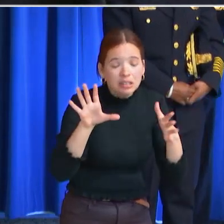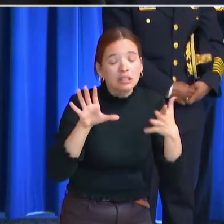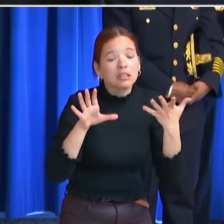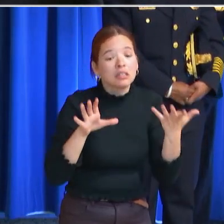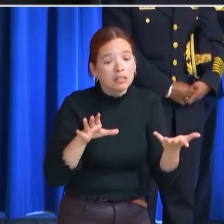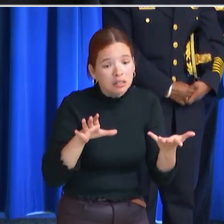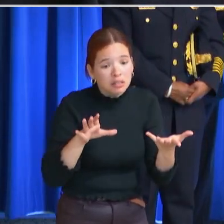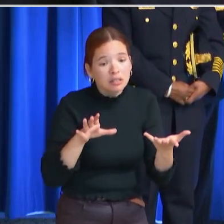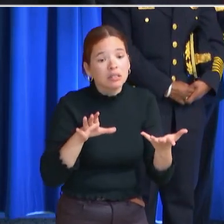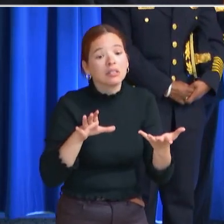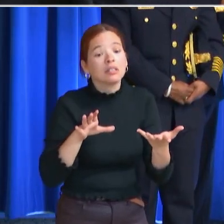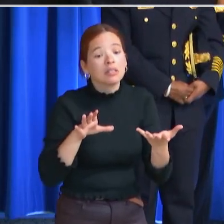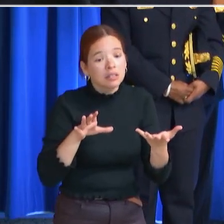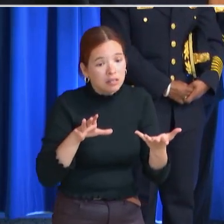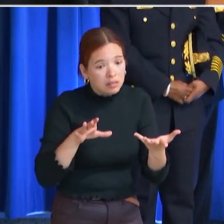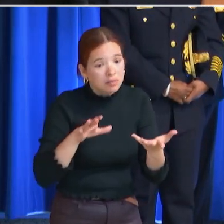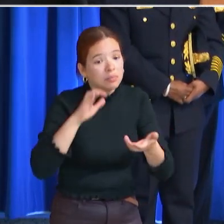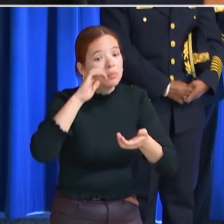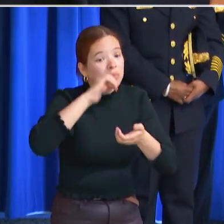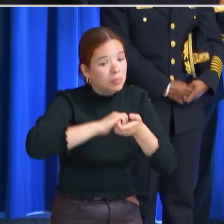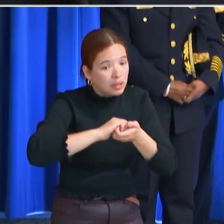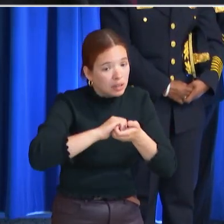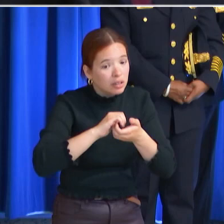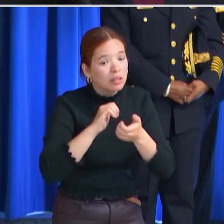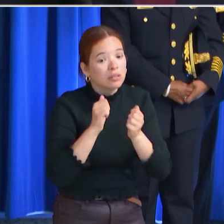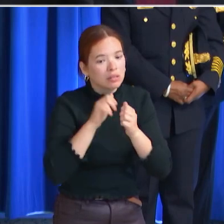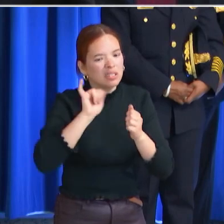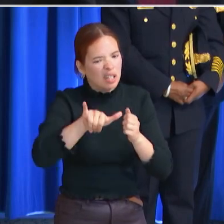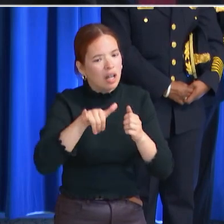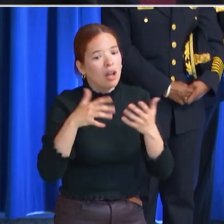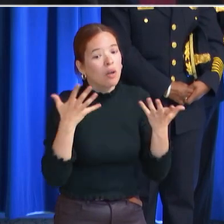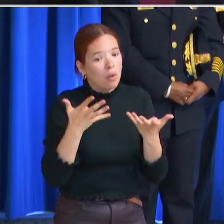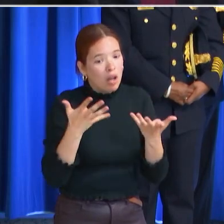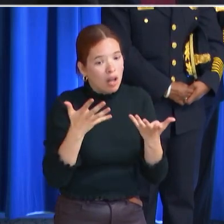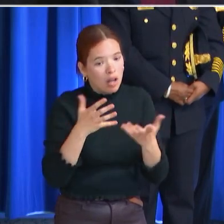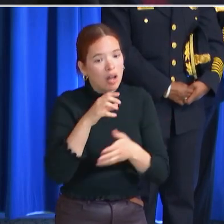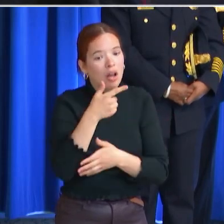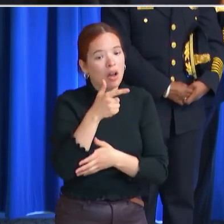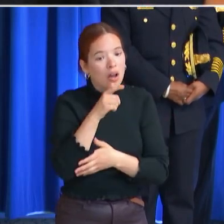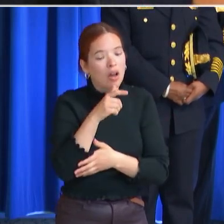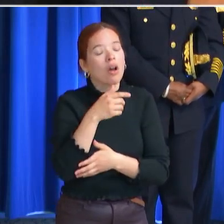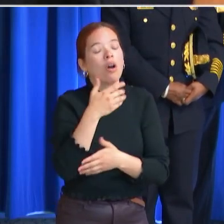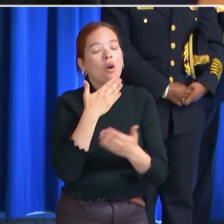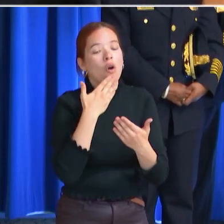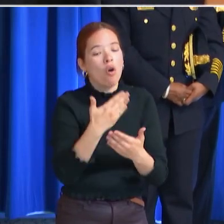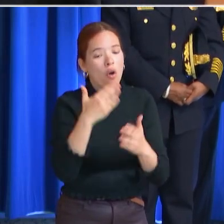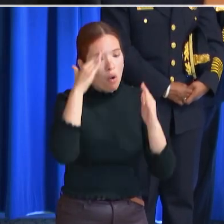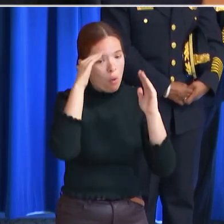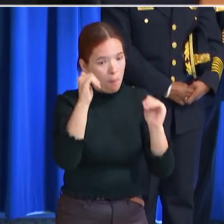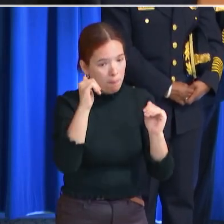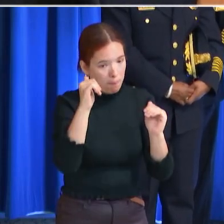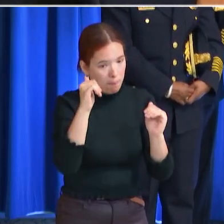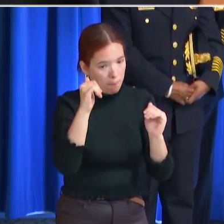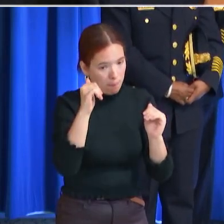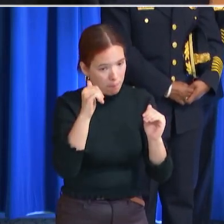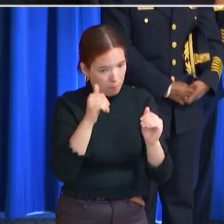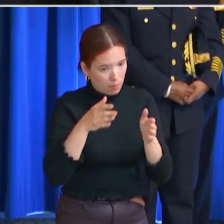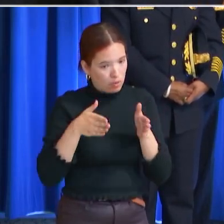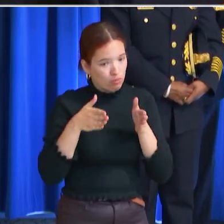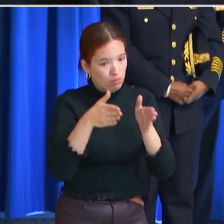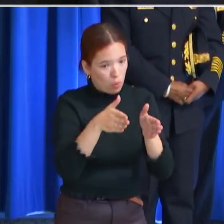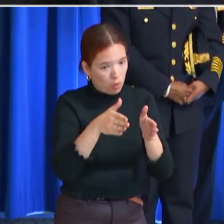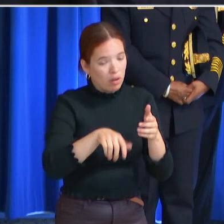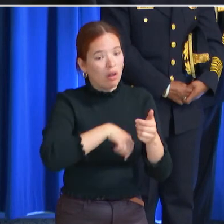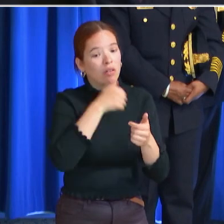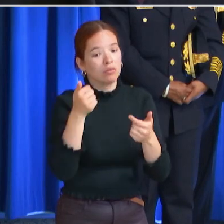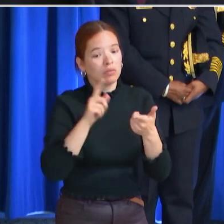reduction partnership, next layer focused in on Good Hope Road, the Brightwood area. So it's been we've been building on this. Every year we've been building